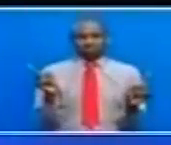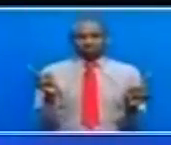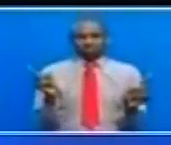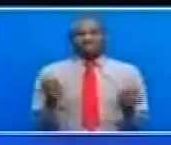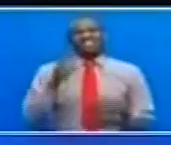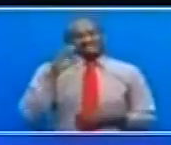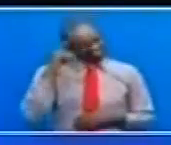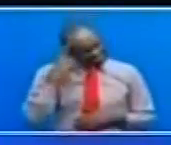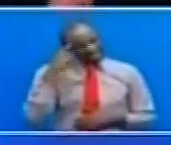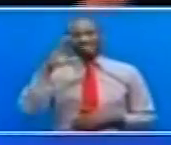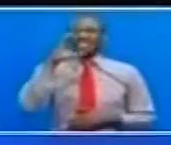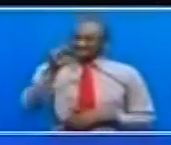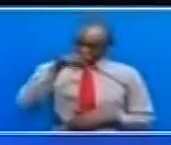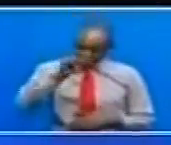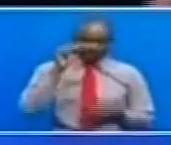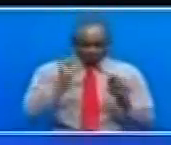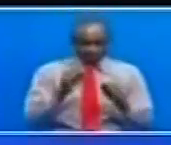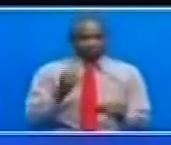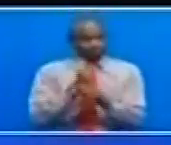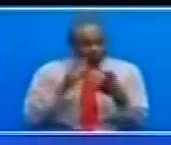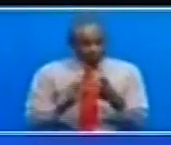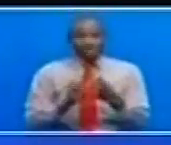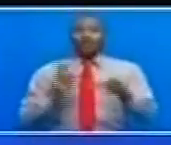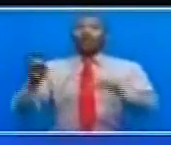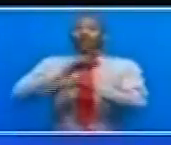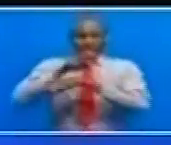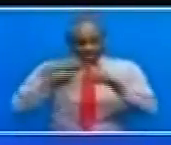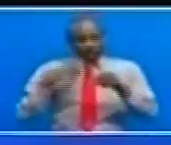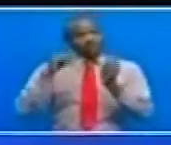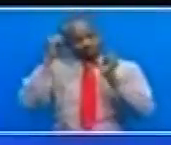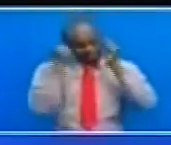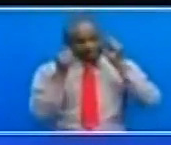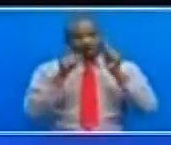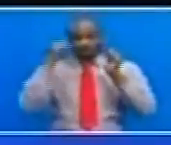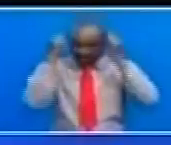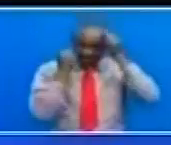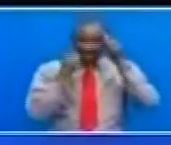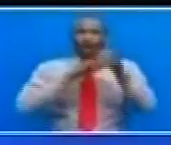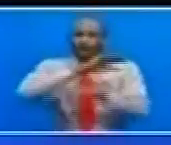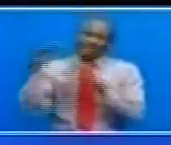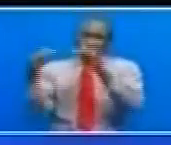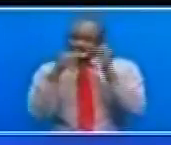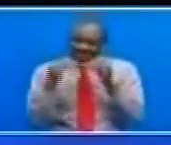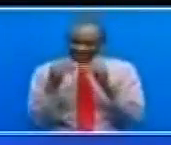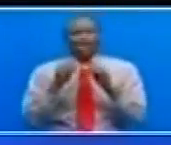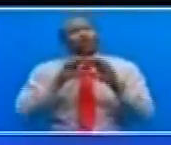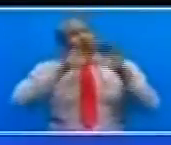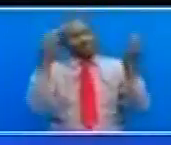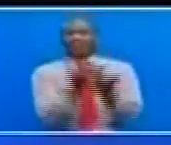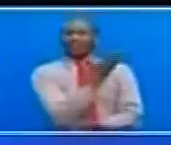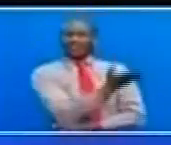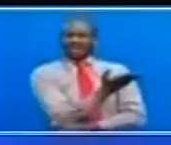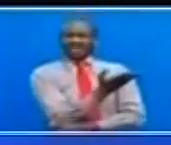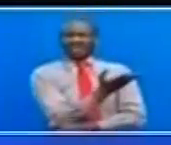CS should be able to exercise oversight over the military. In all democracies worldwide,